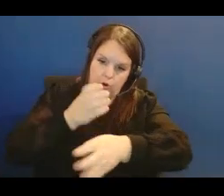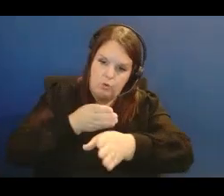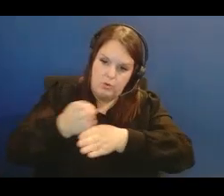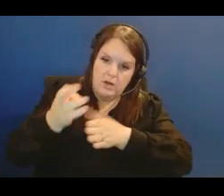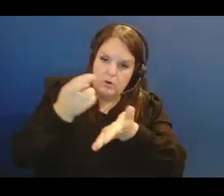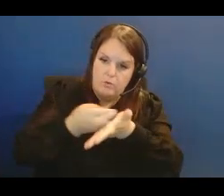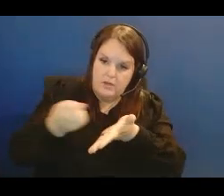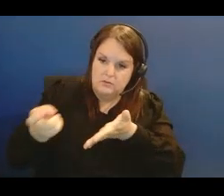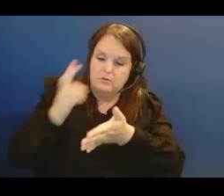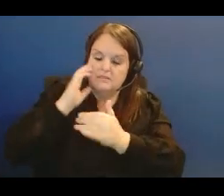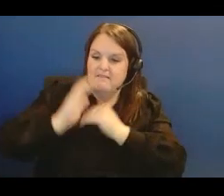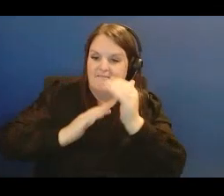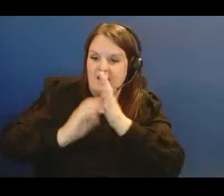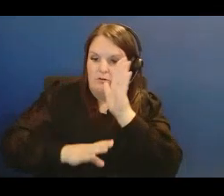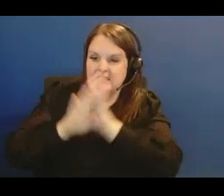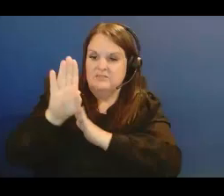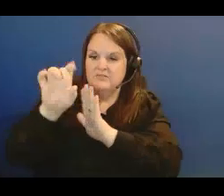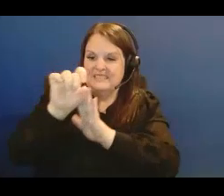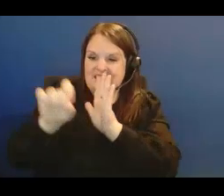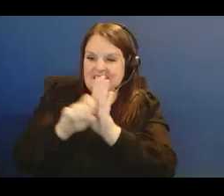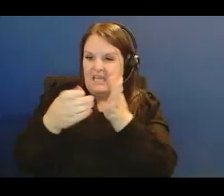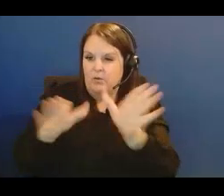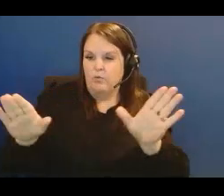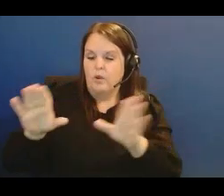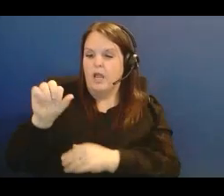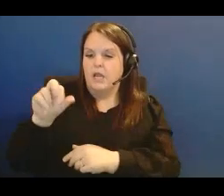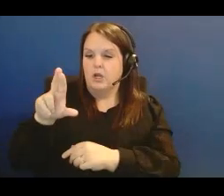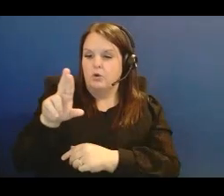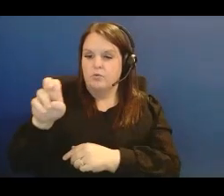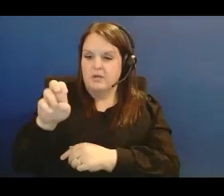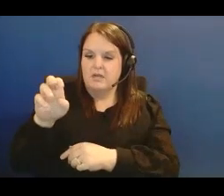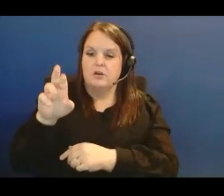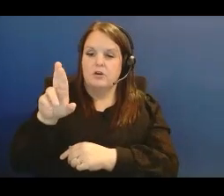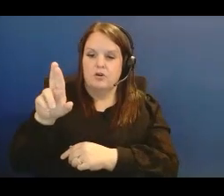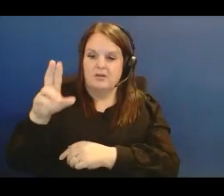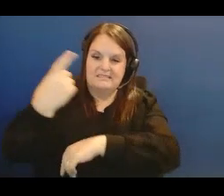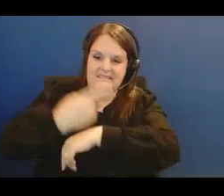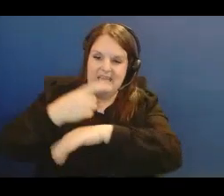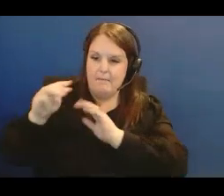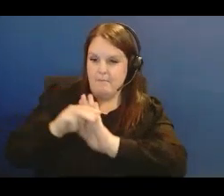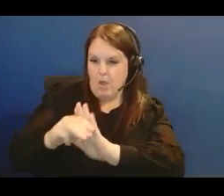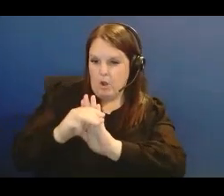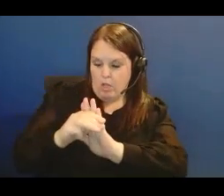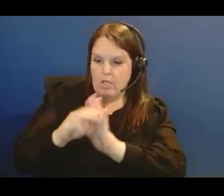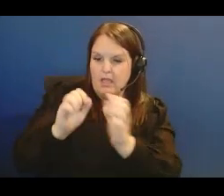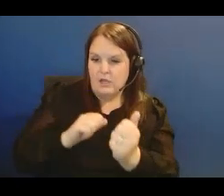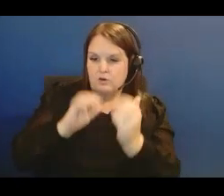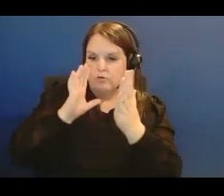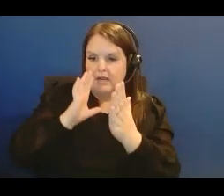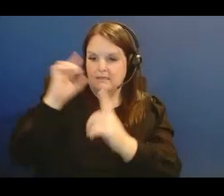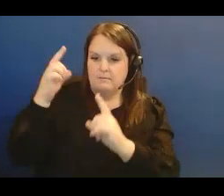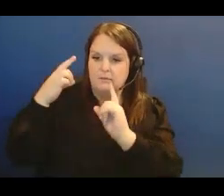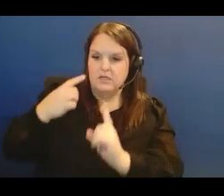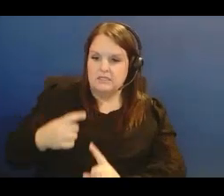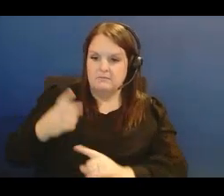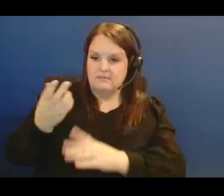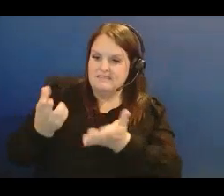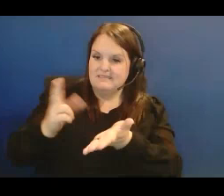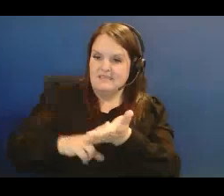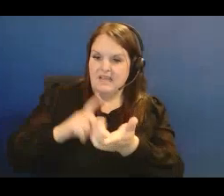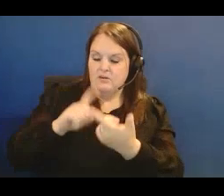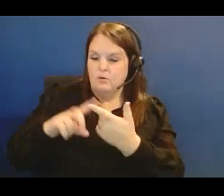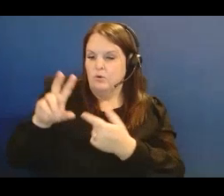step towards building a statewide career day model. And this model addresses the objectives that were assigned to